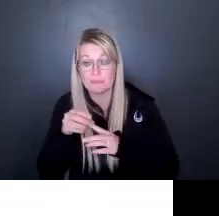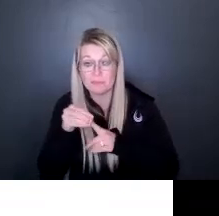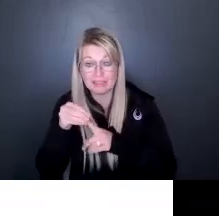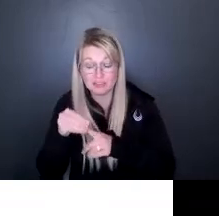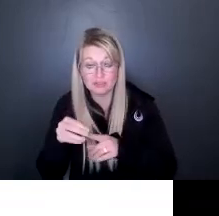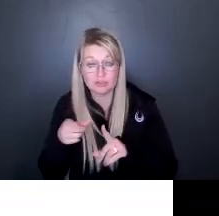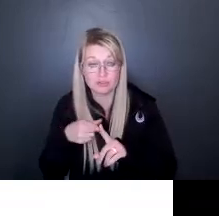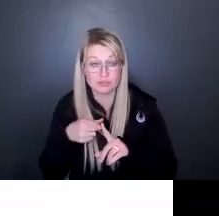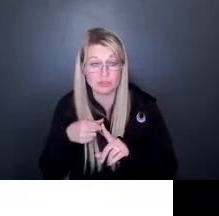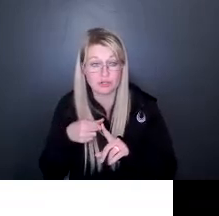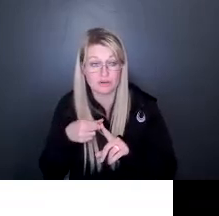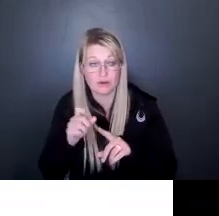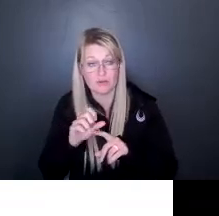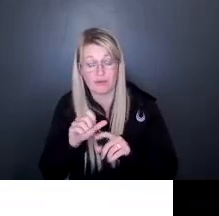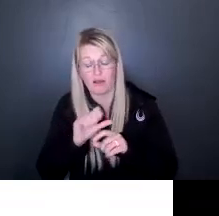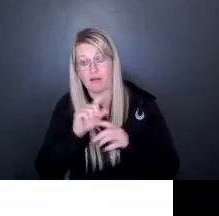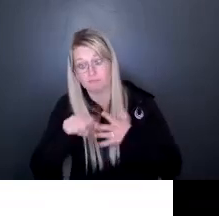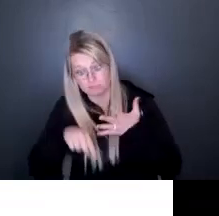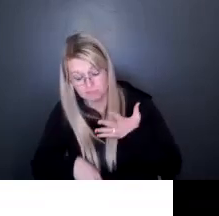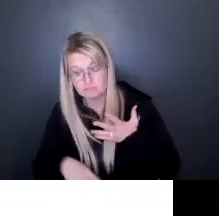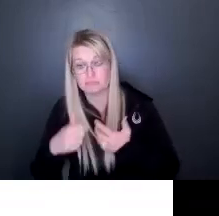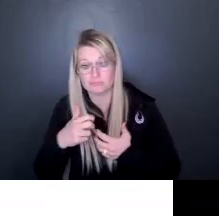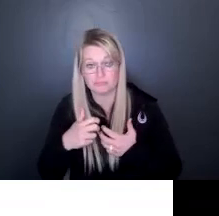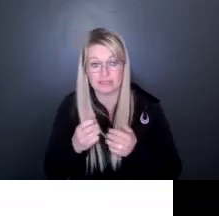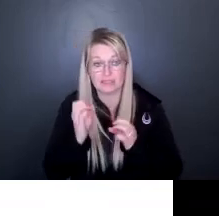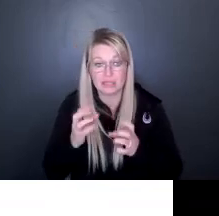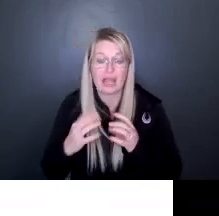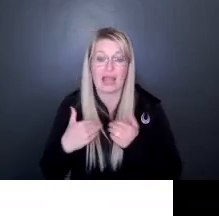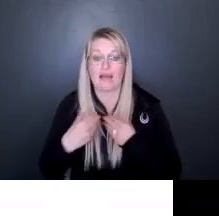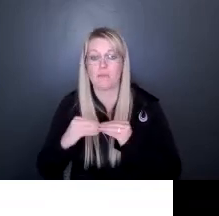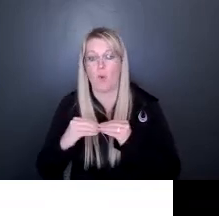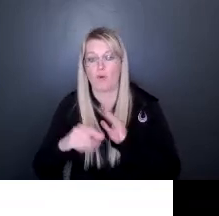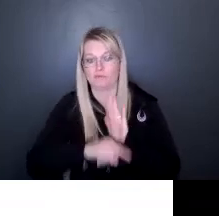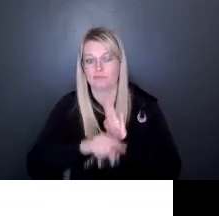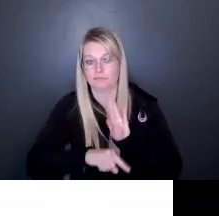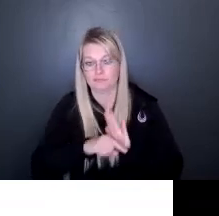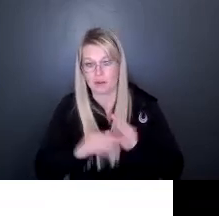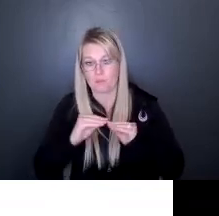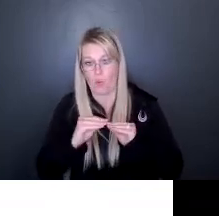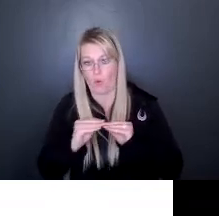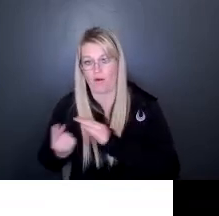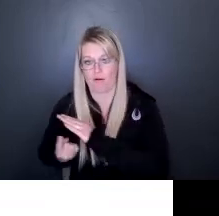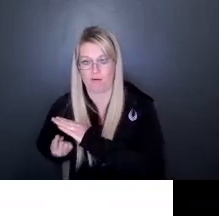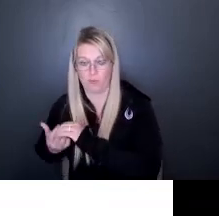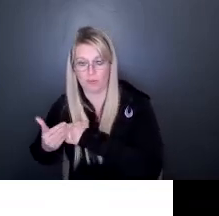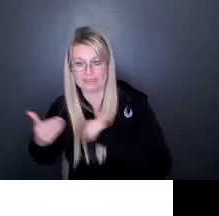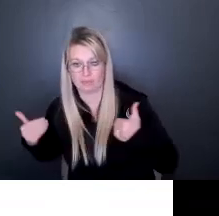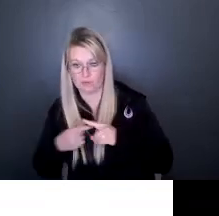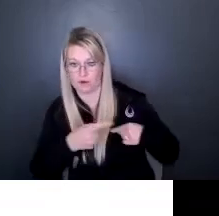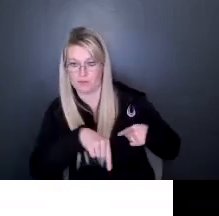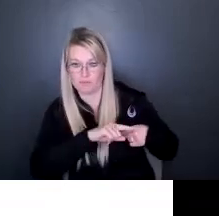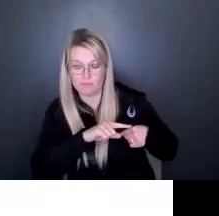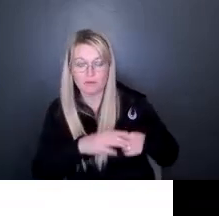low socioeconomic status may face even more disadvantage or exclusion. We suggested